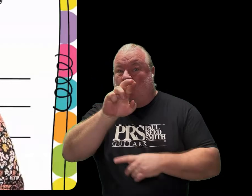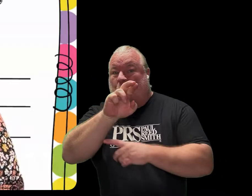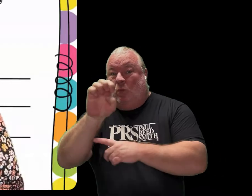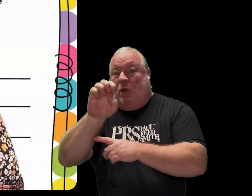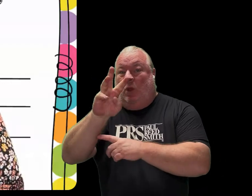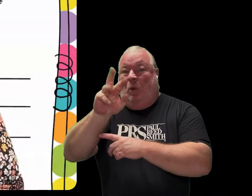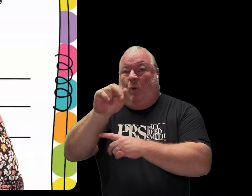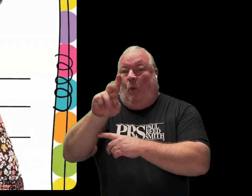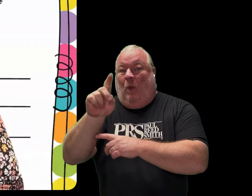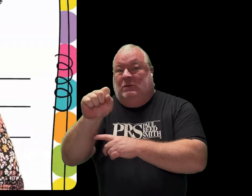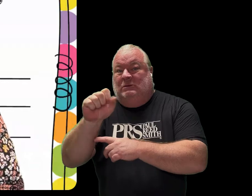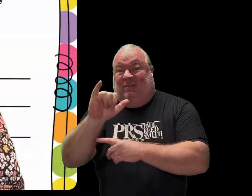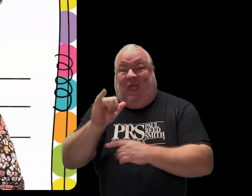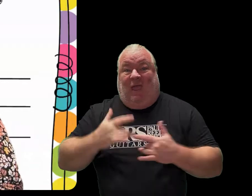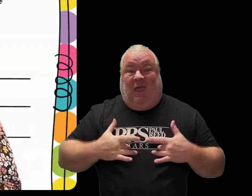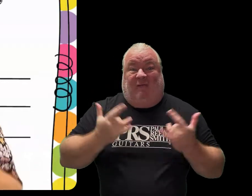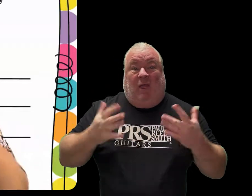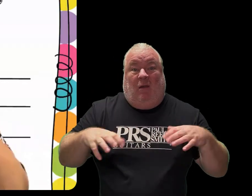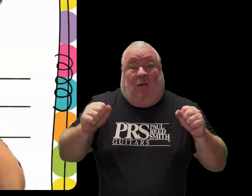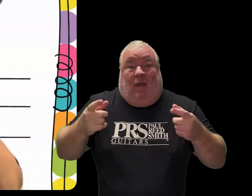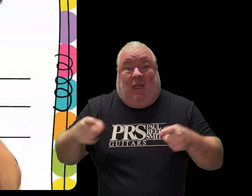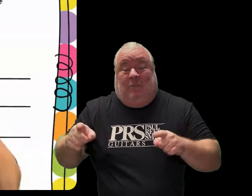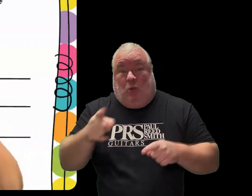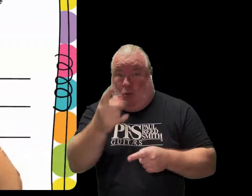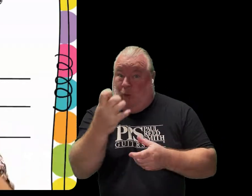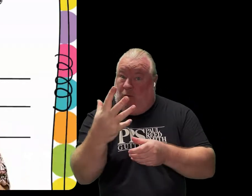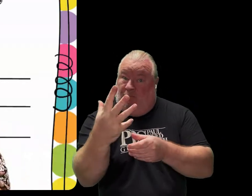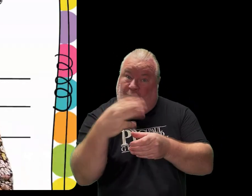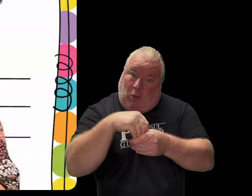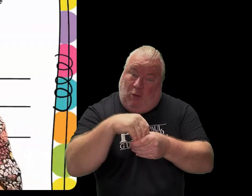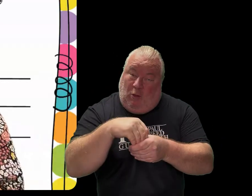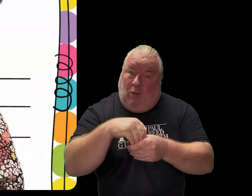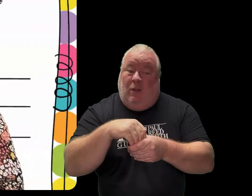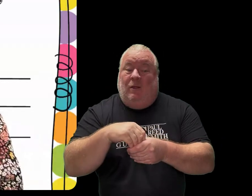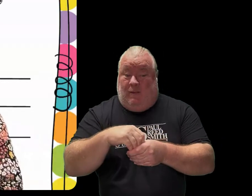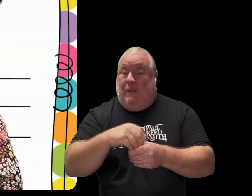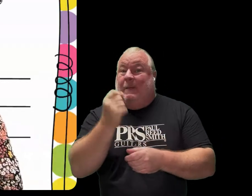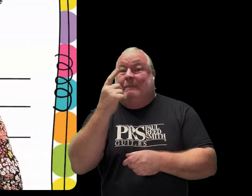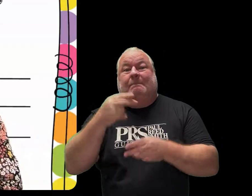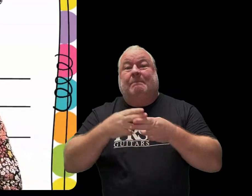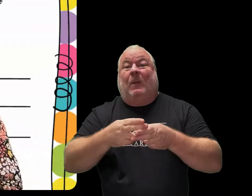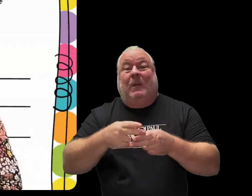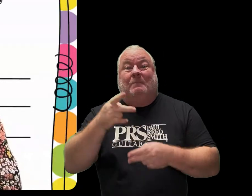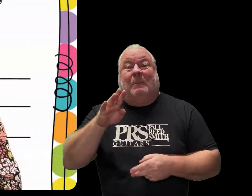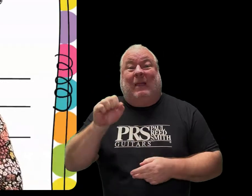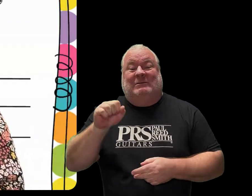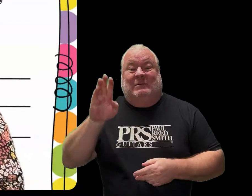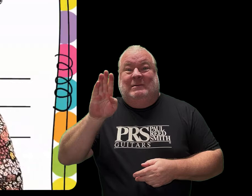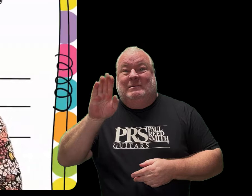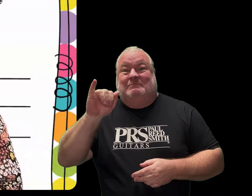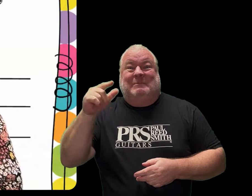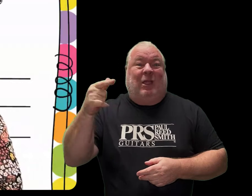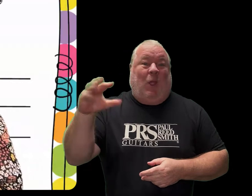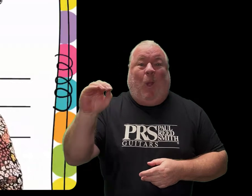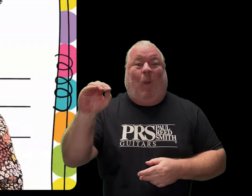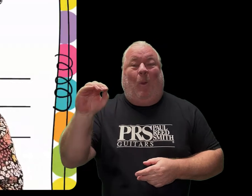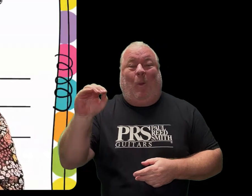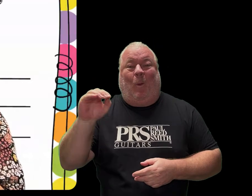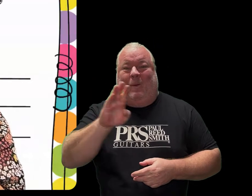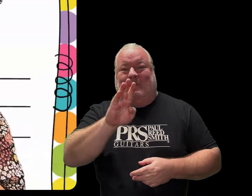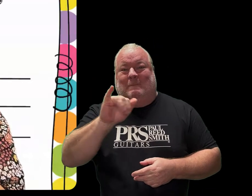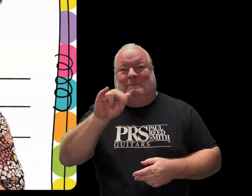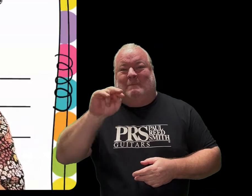Rewards event, if you would like to participate, will be PBIS Bingo